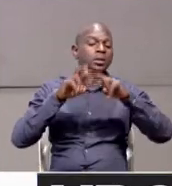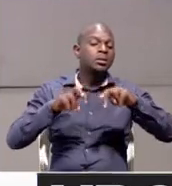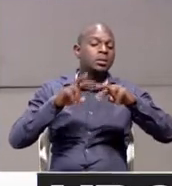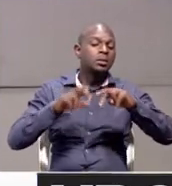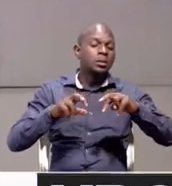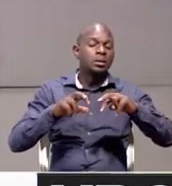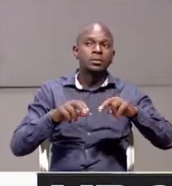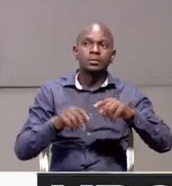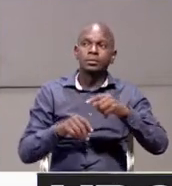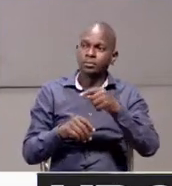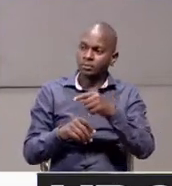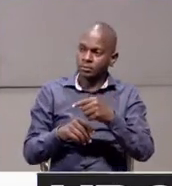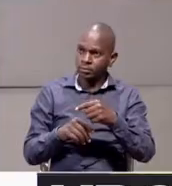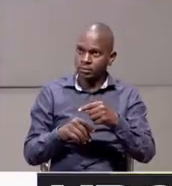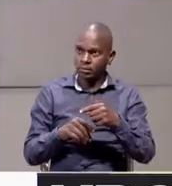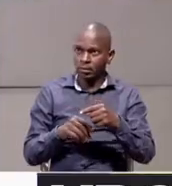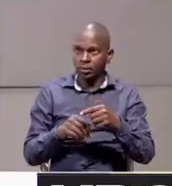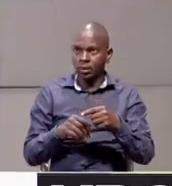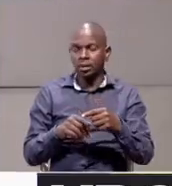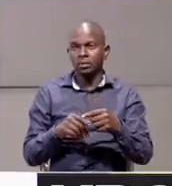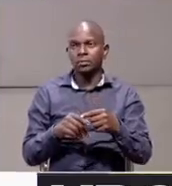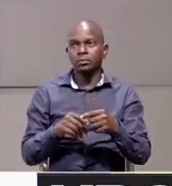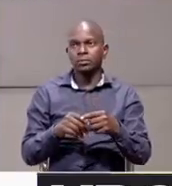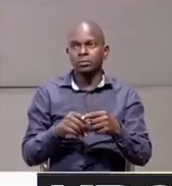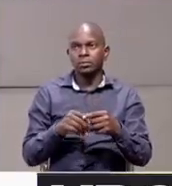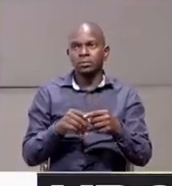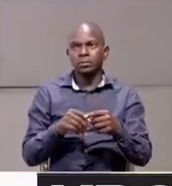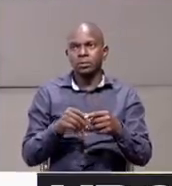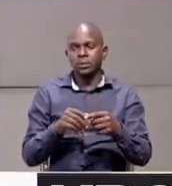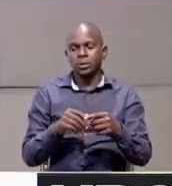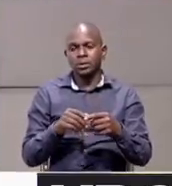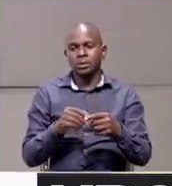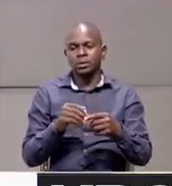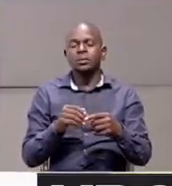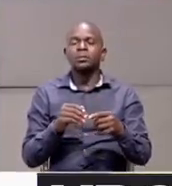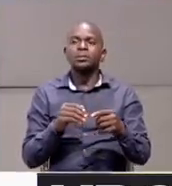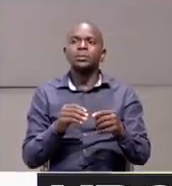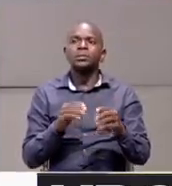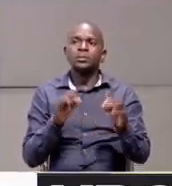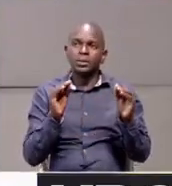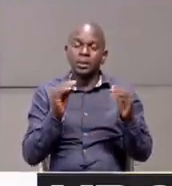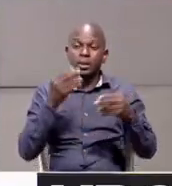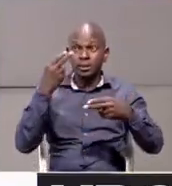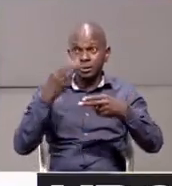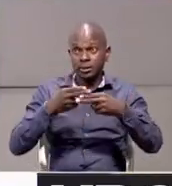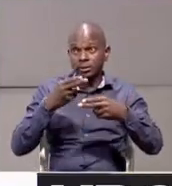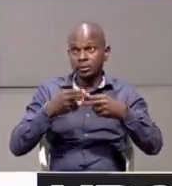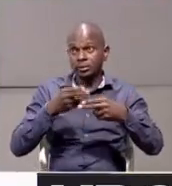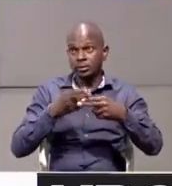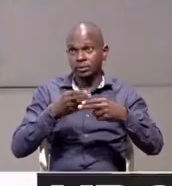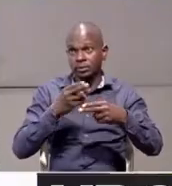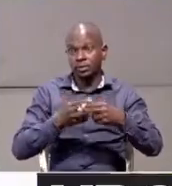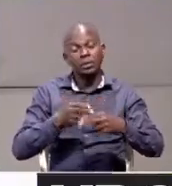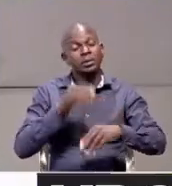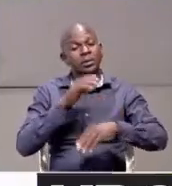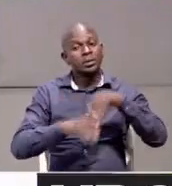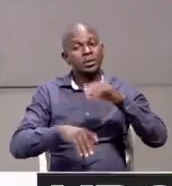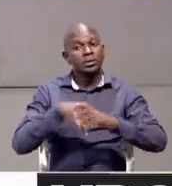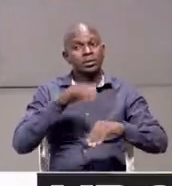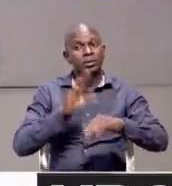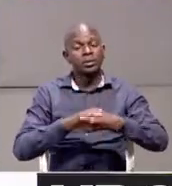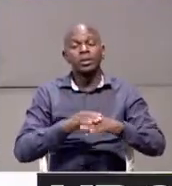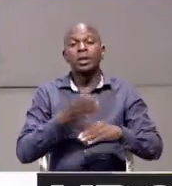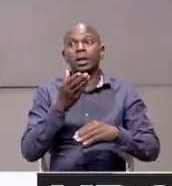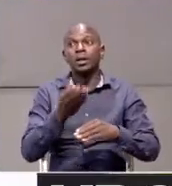investigation. They have even been making mini reshuffles, but my name has never appeared anywhere.